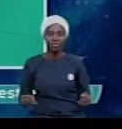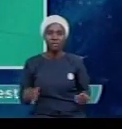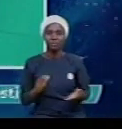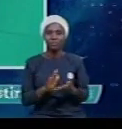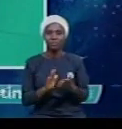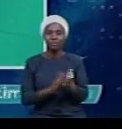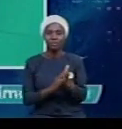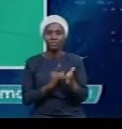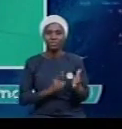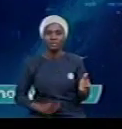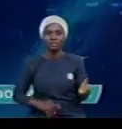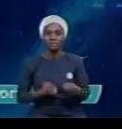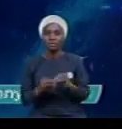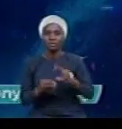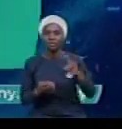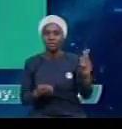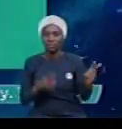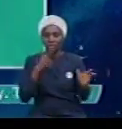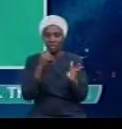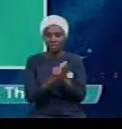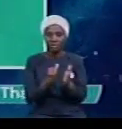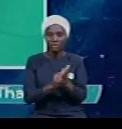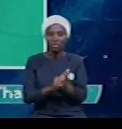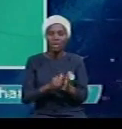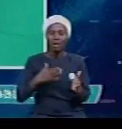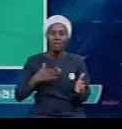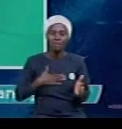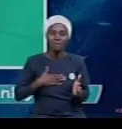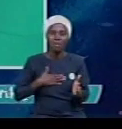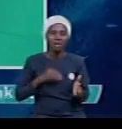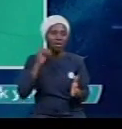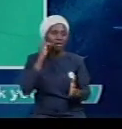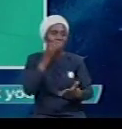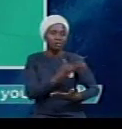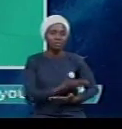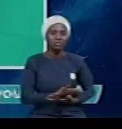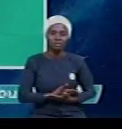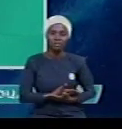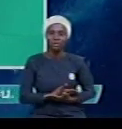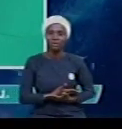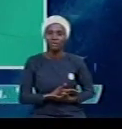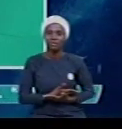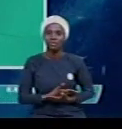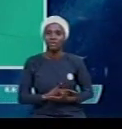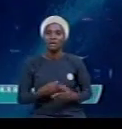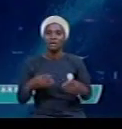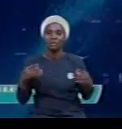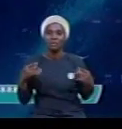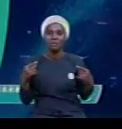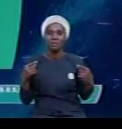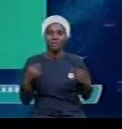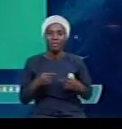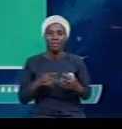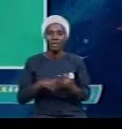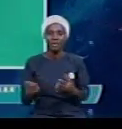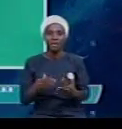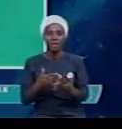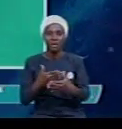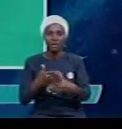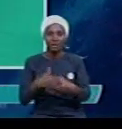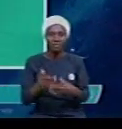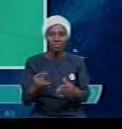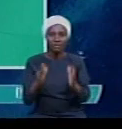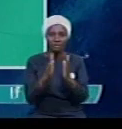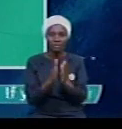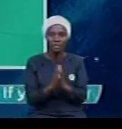to God. My daughter's hand pain is gone after the GS prayers tonight. Emmanuel Oyelola says, praise God.